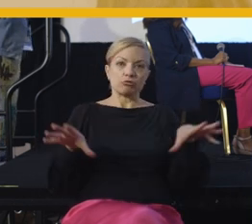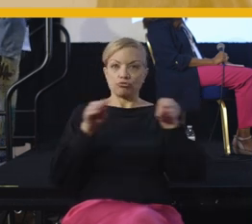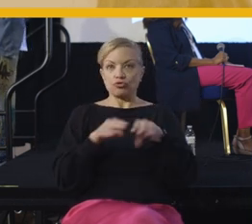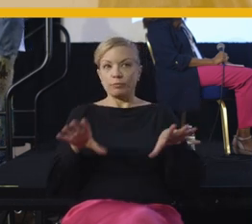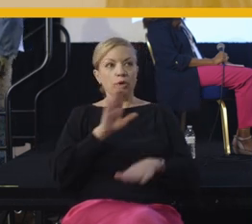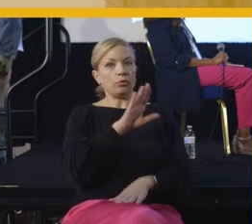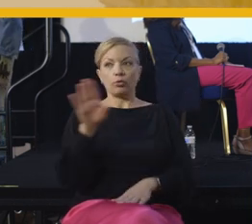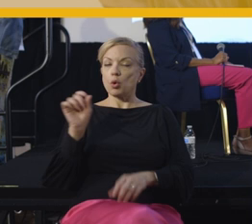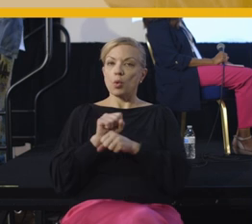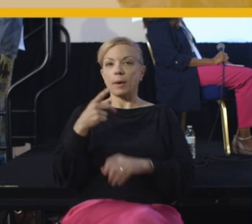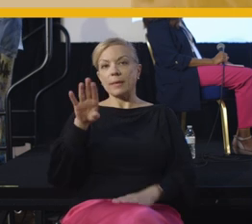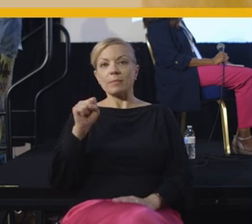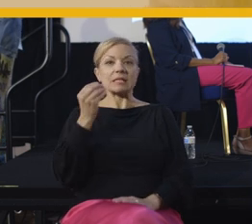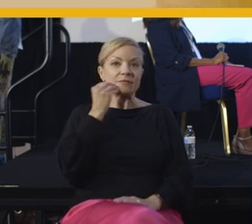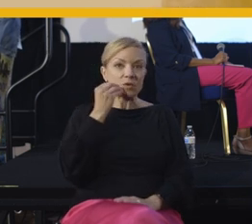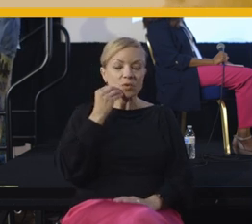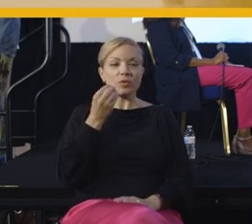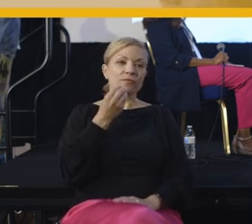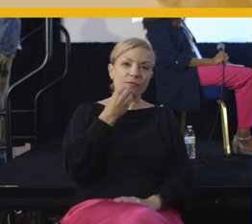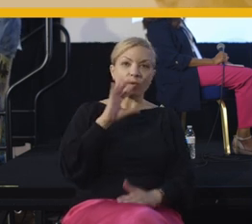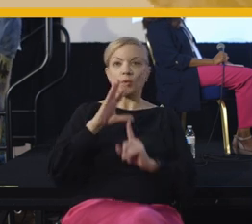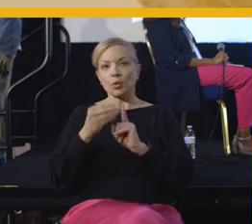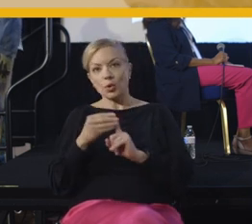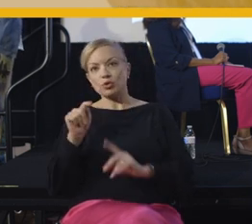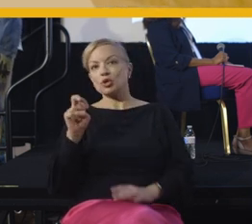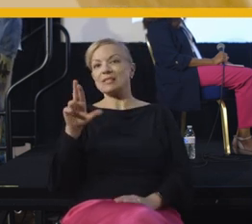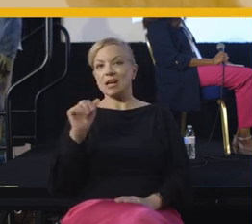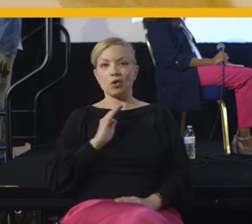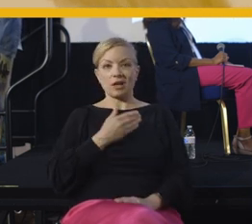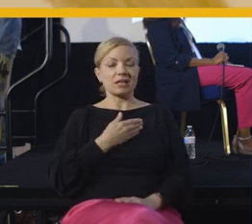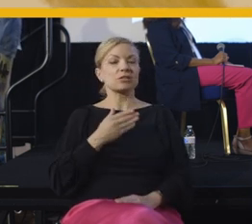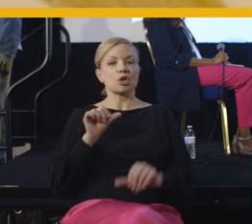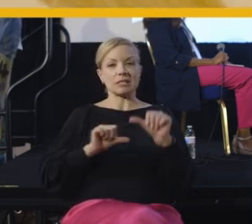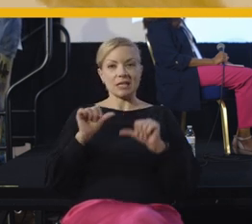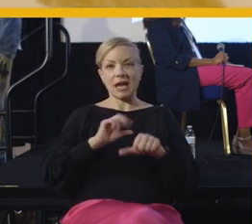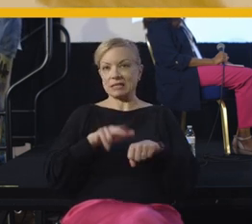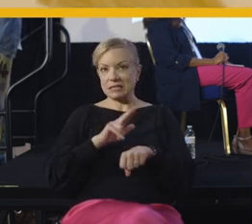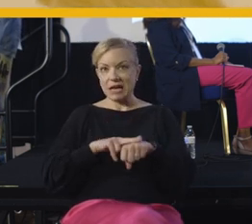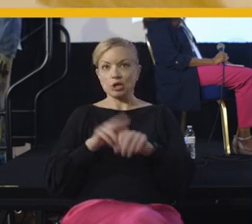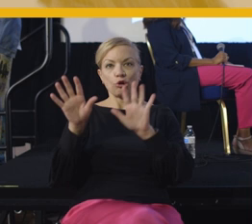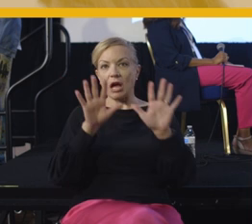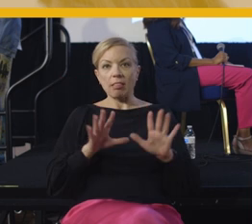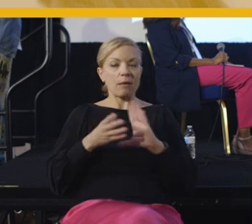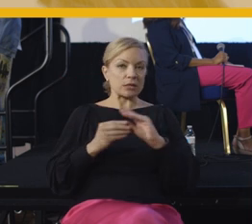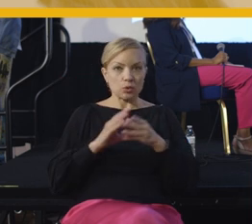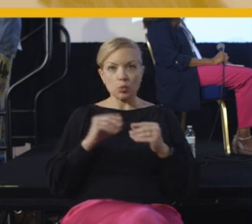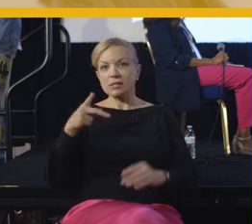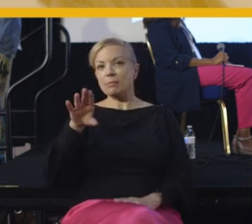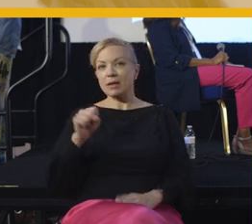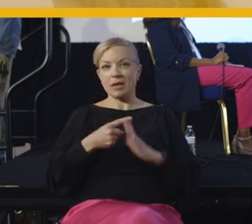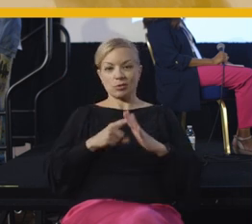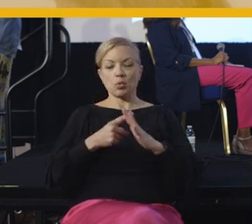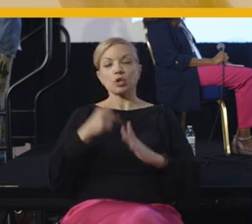work. PBS Food, obviously, is for food and culture content. Terra is our science and nature hub. A lot of climate stories there. And PBS